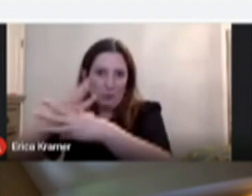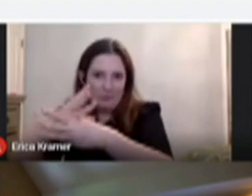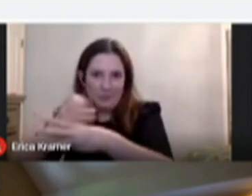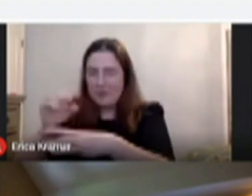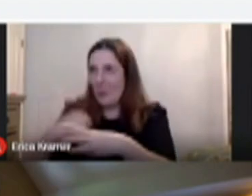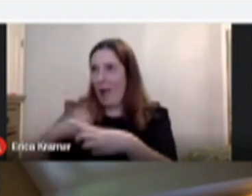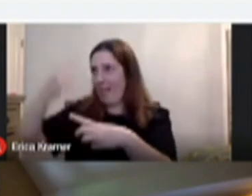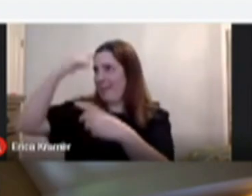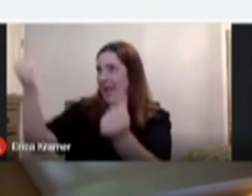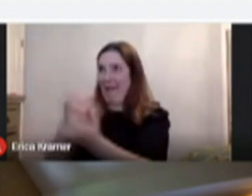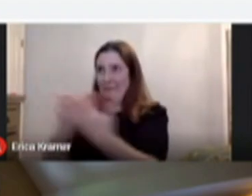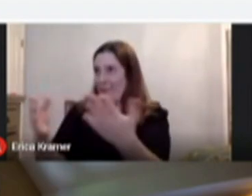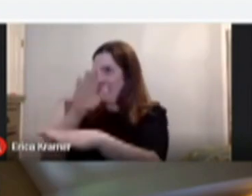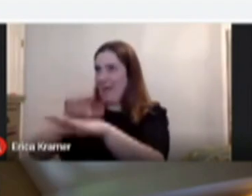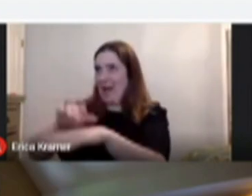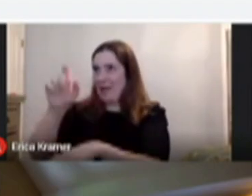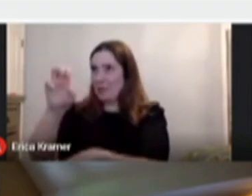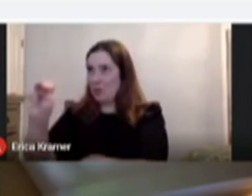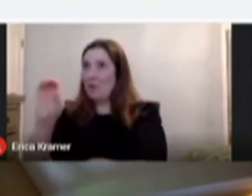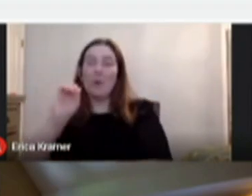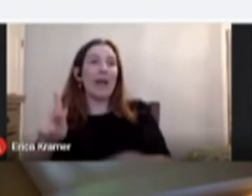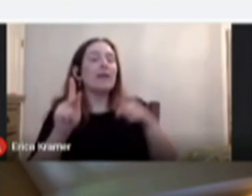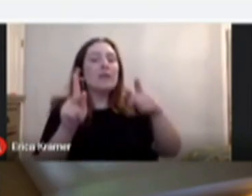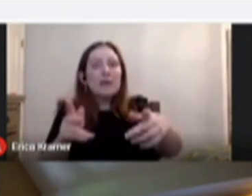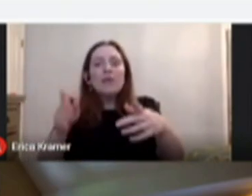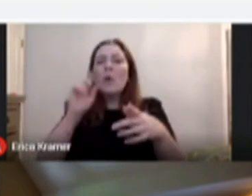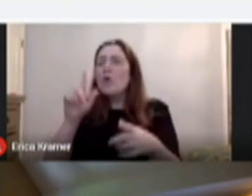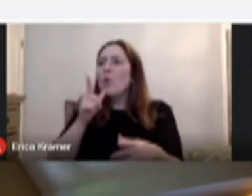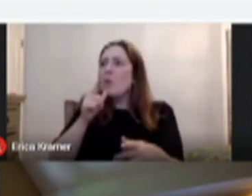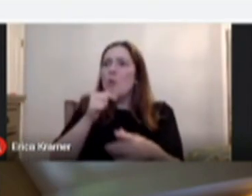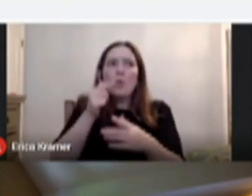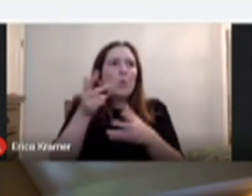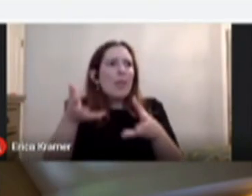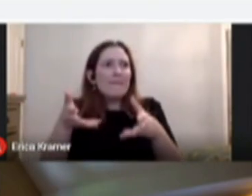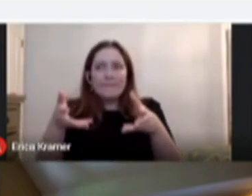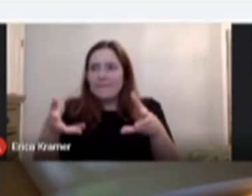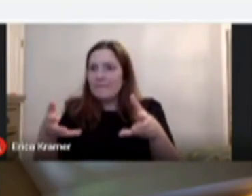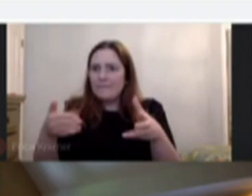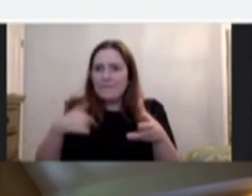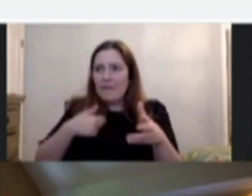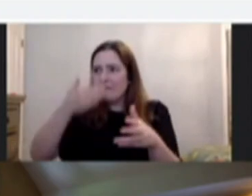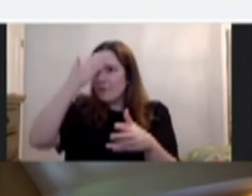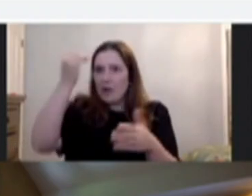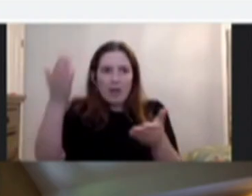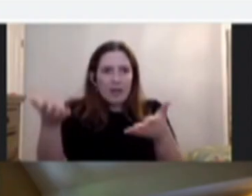But anyway, who else do we have on the board that's here?